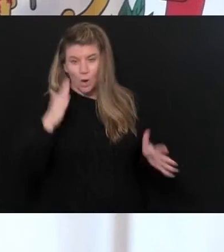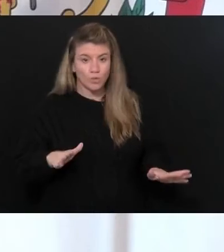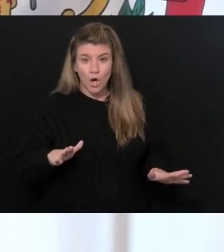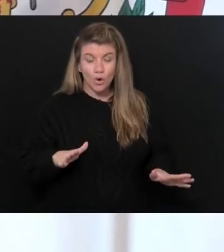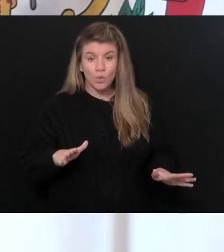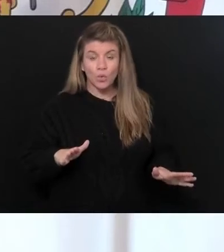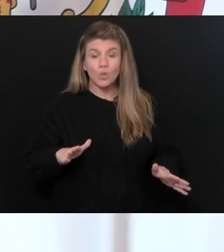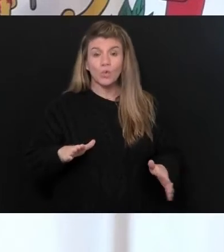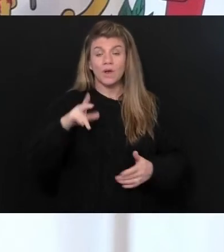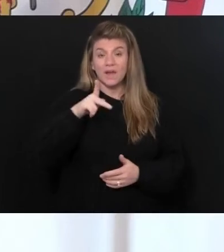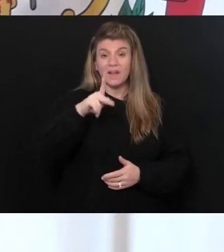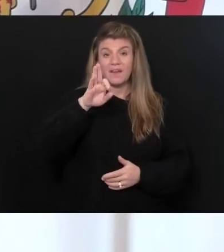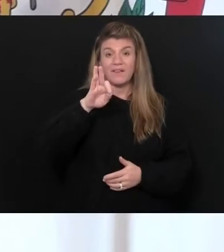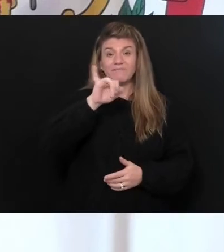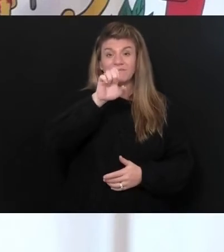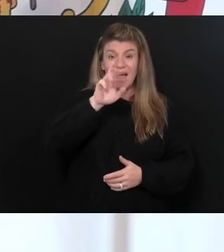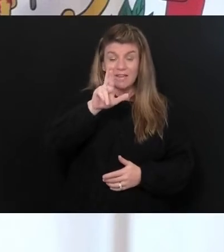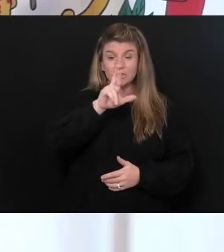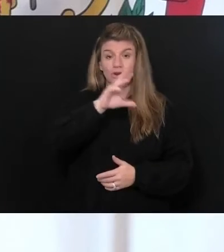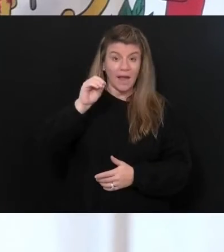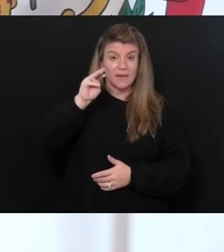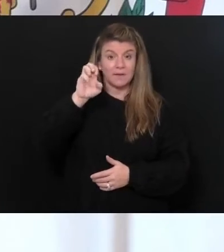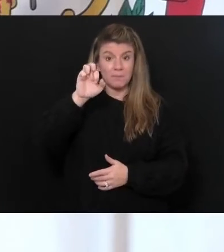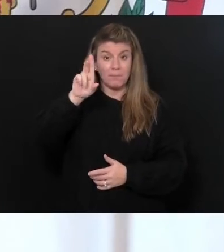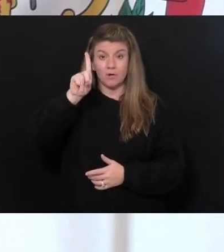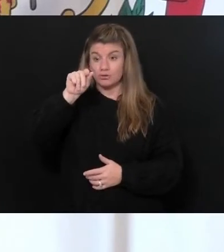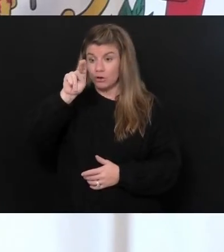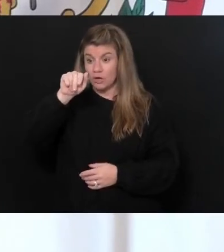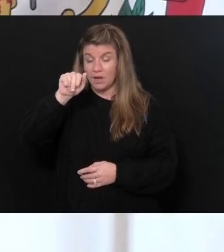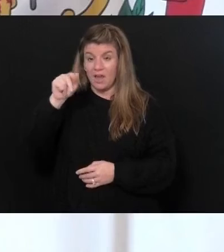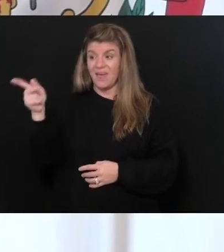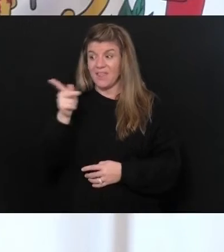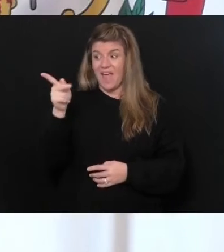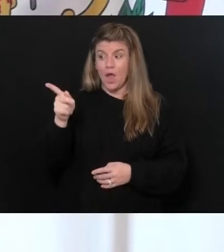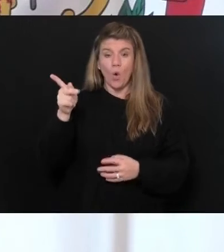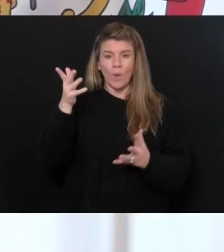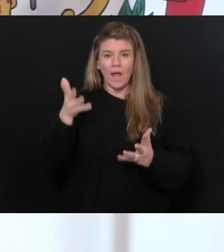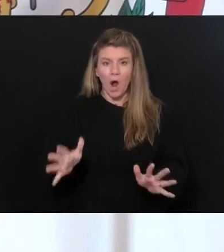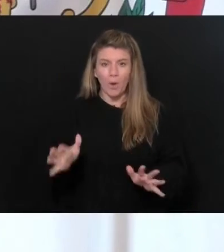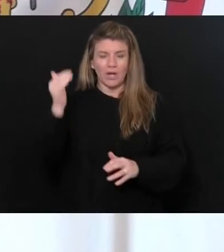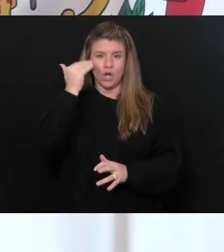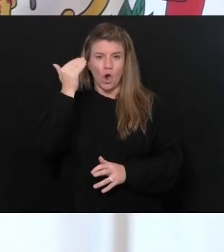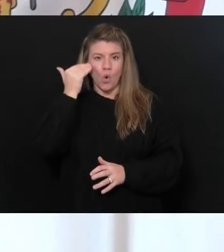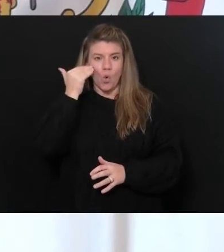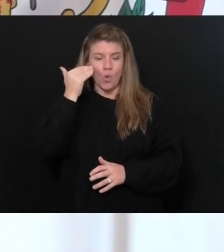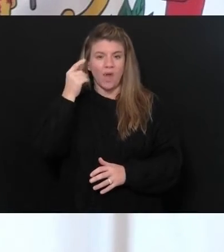The Pfizer and Moderna vaccines, we know, are